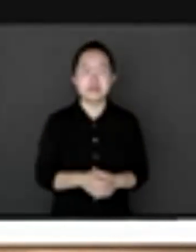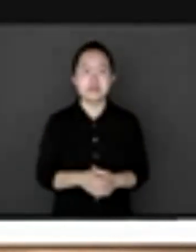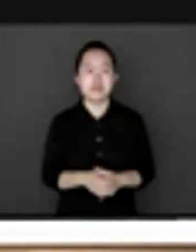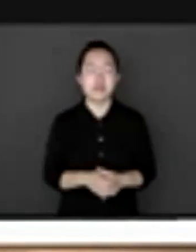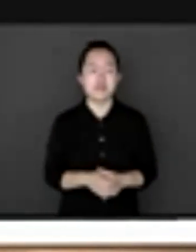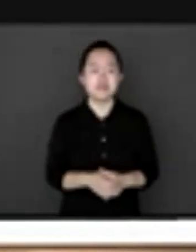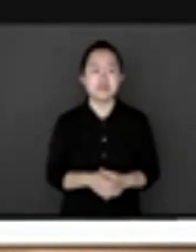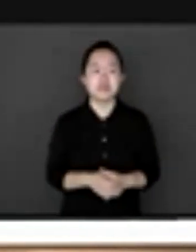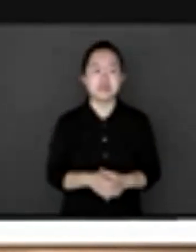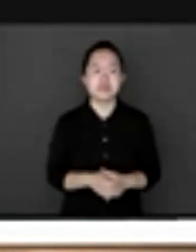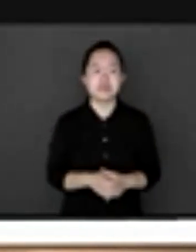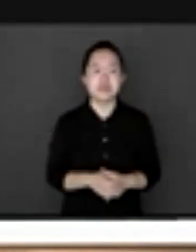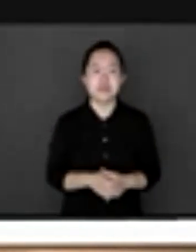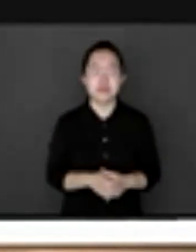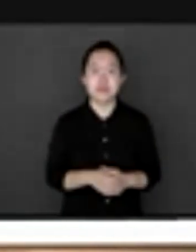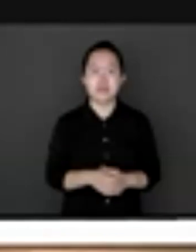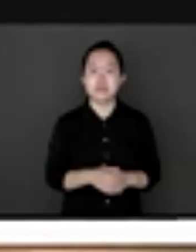use